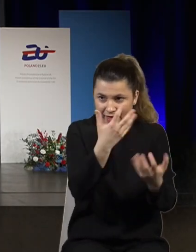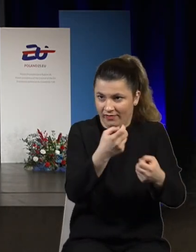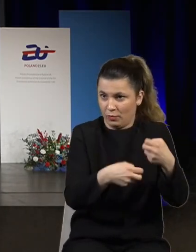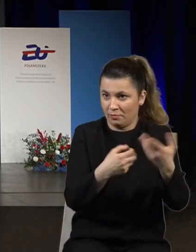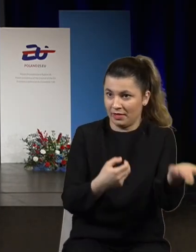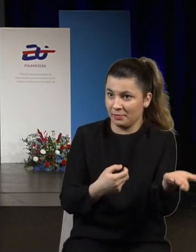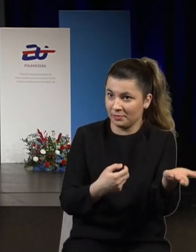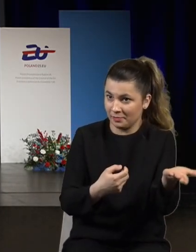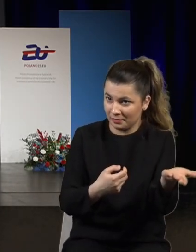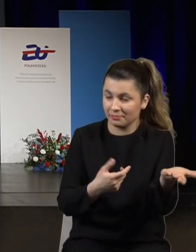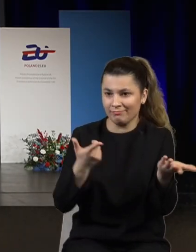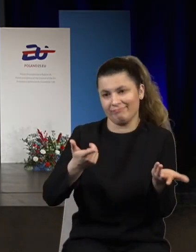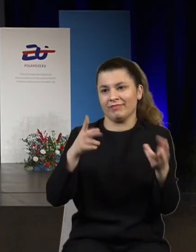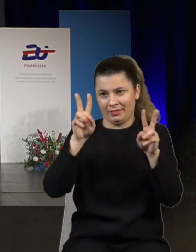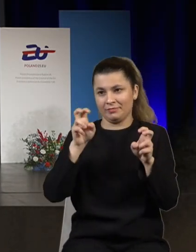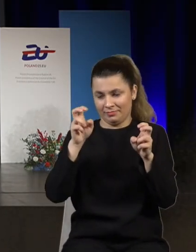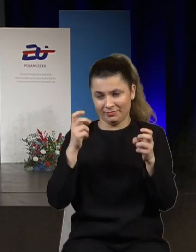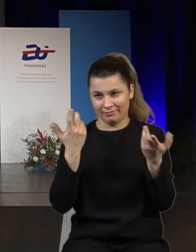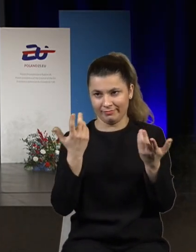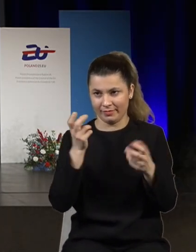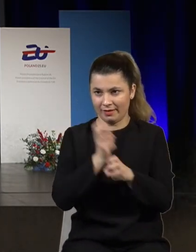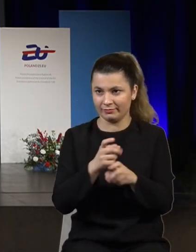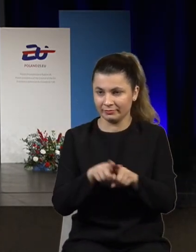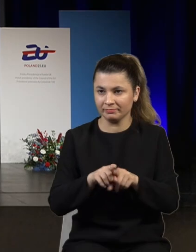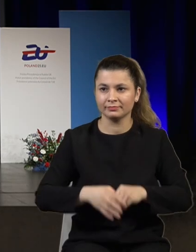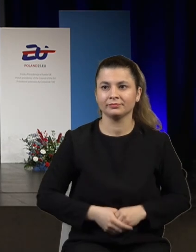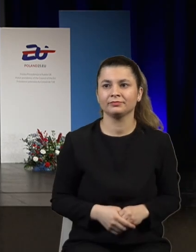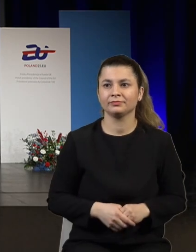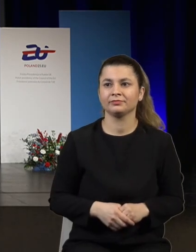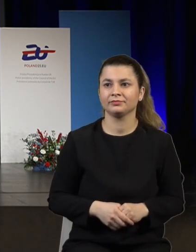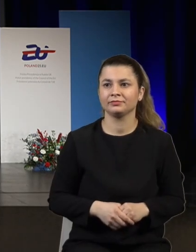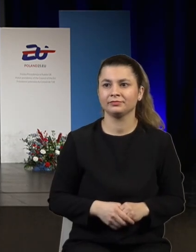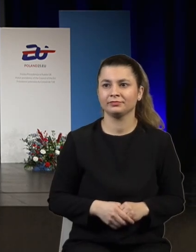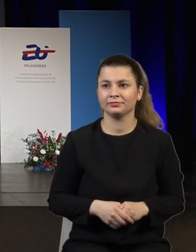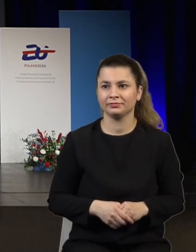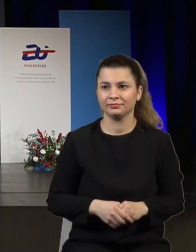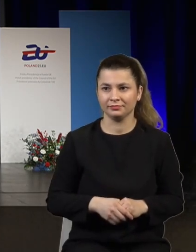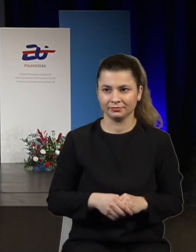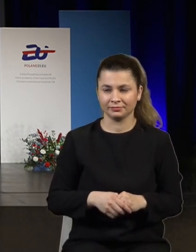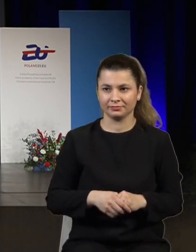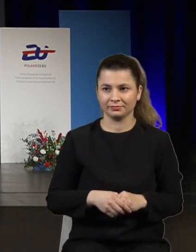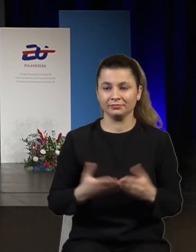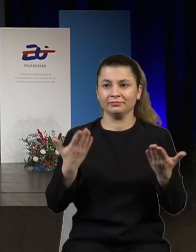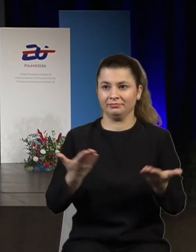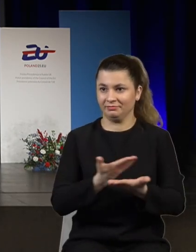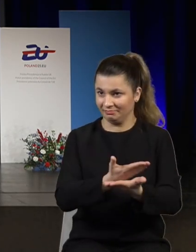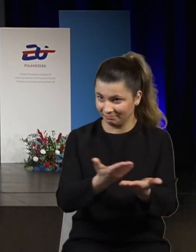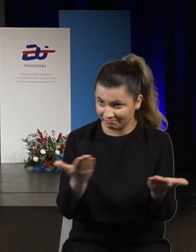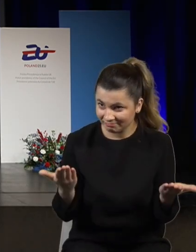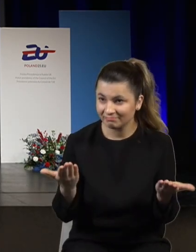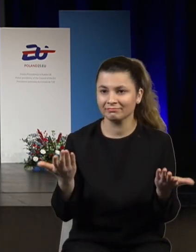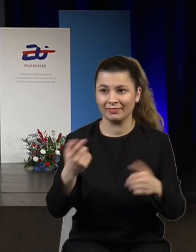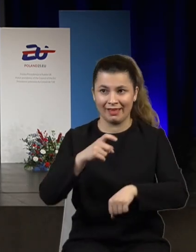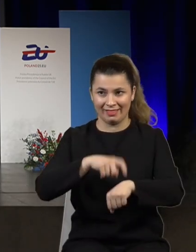very much. Now the floor will be yours, our virtual floor. I would like you